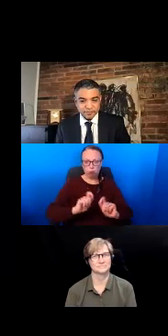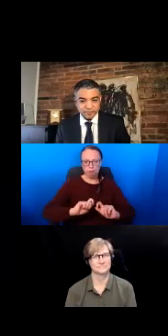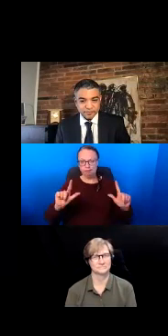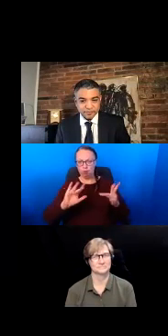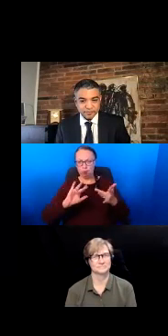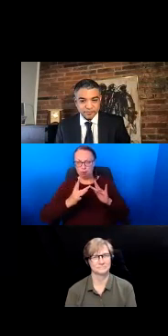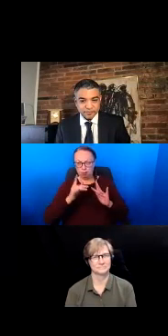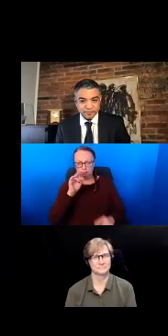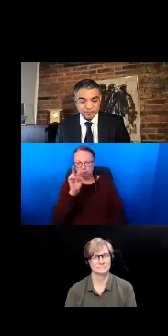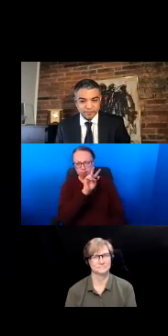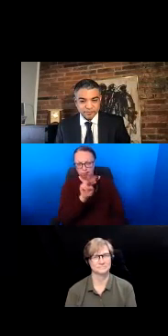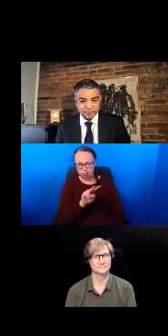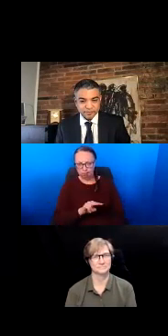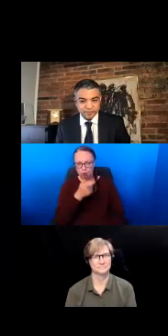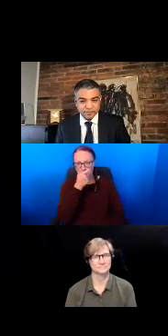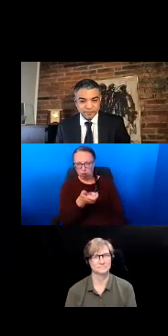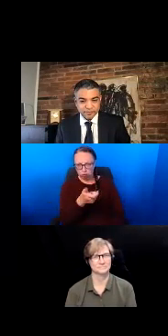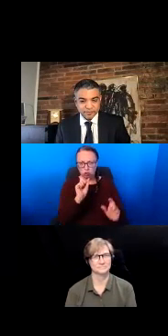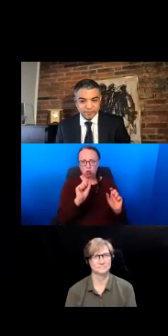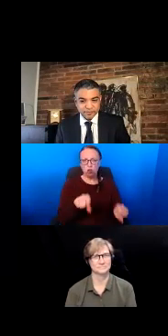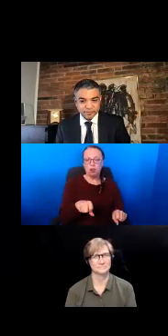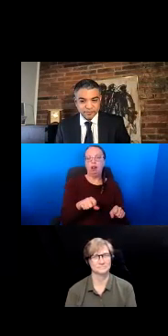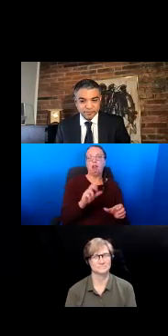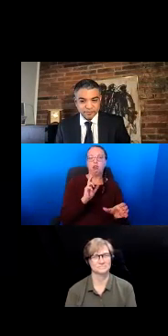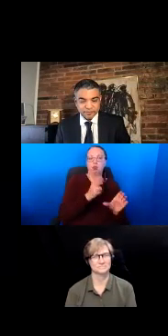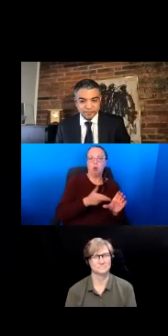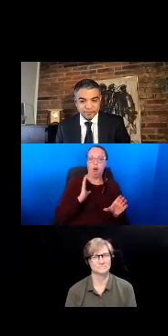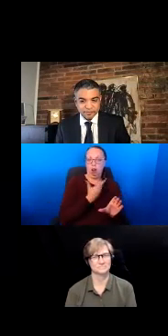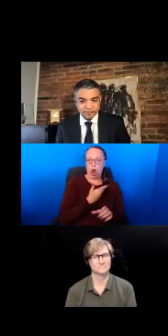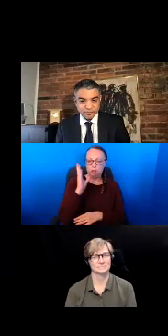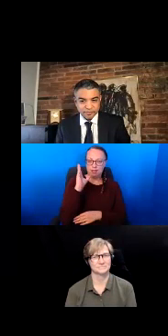see these, and also you can get on our speaker series by emailing